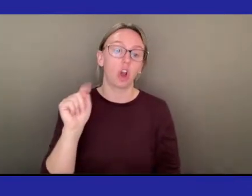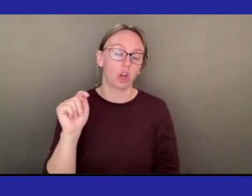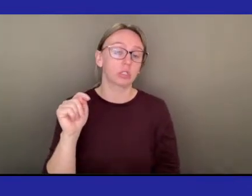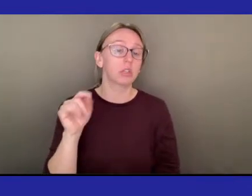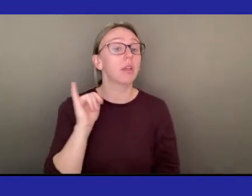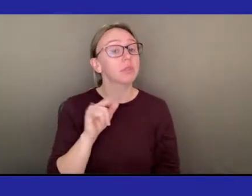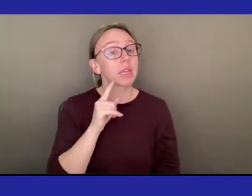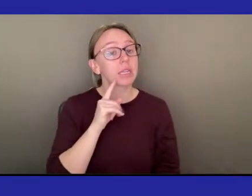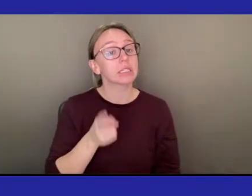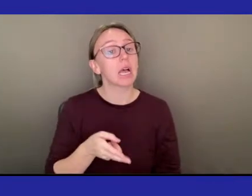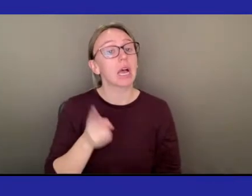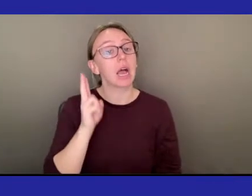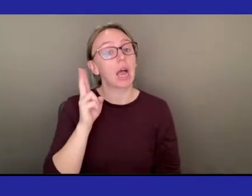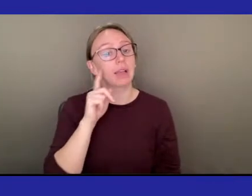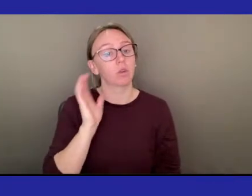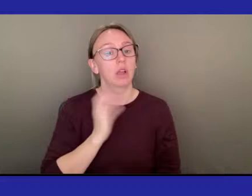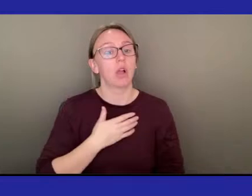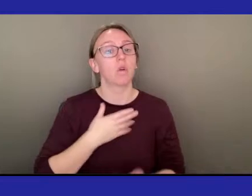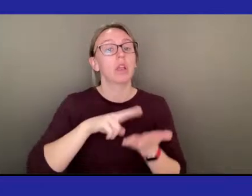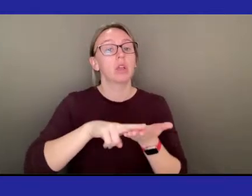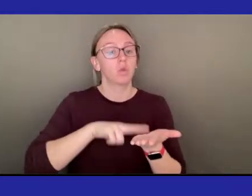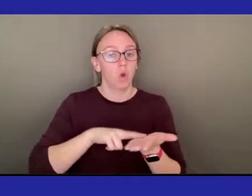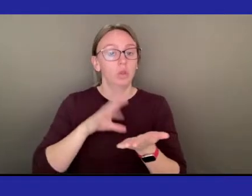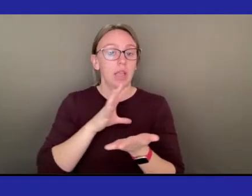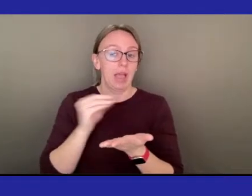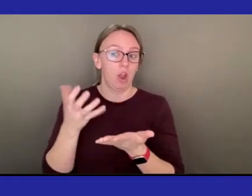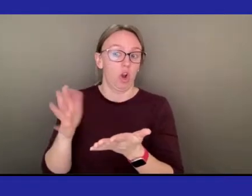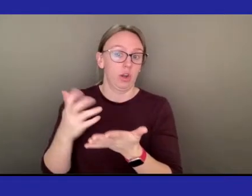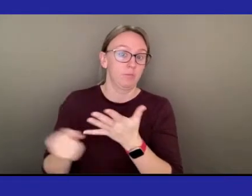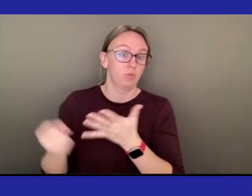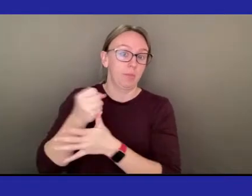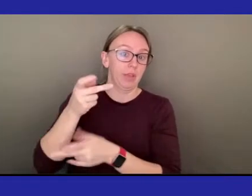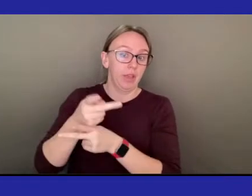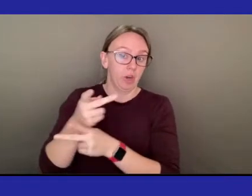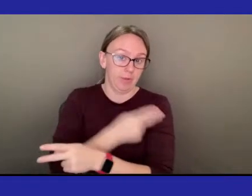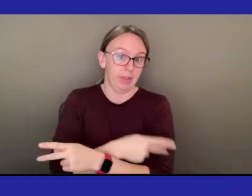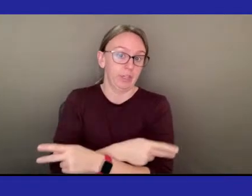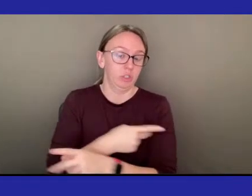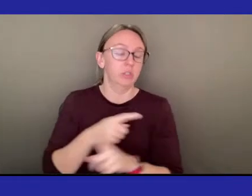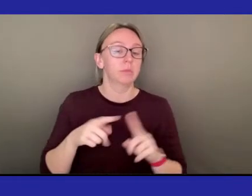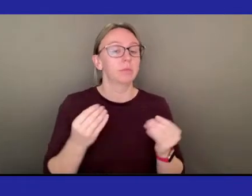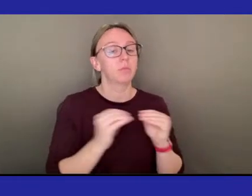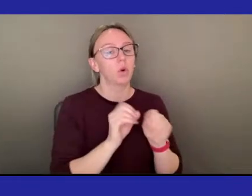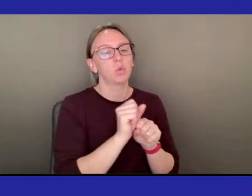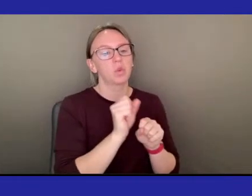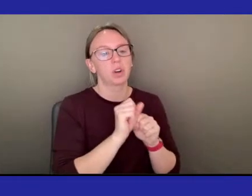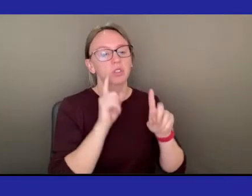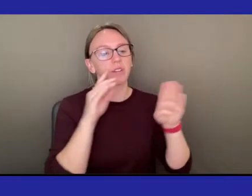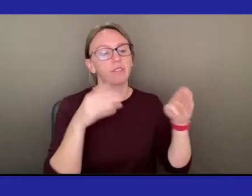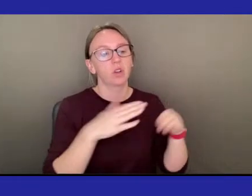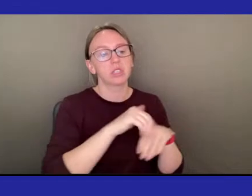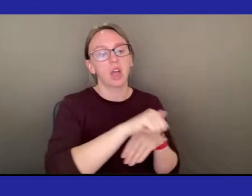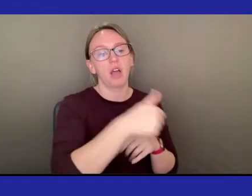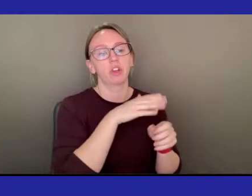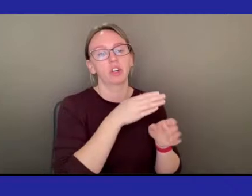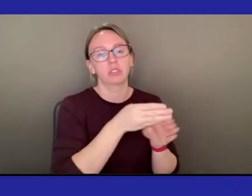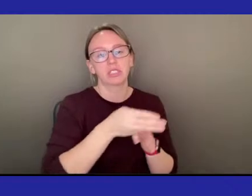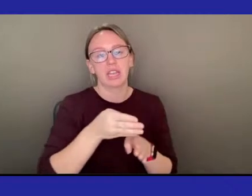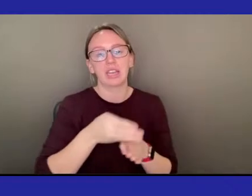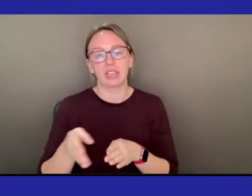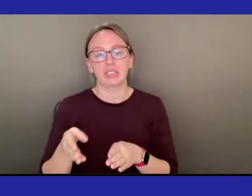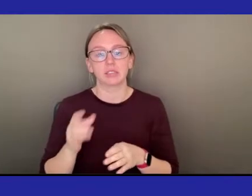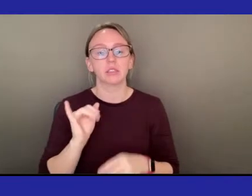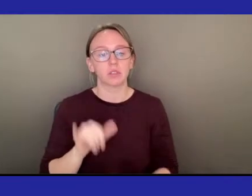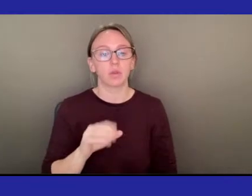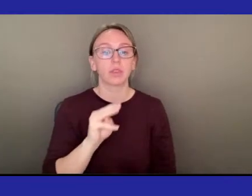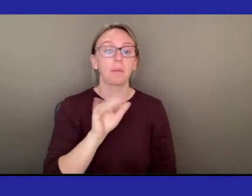our enrolled and primary care patients, but there's some more work in the other settings. And so there is a MyChart steering